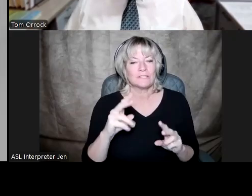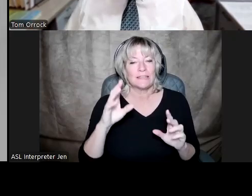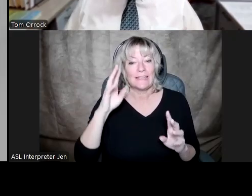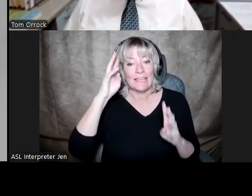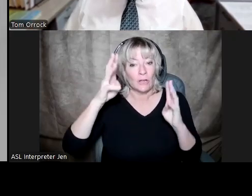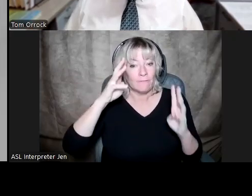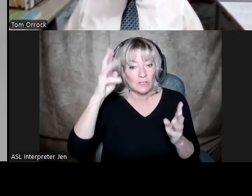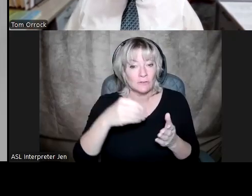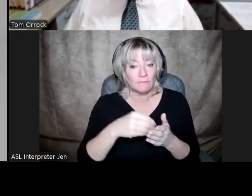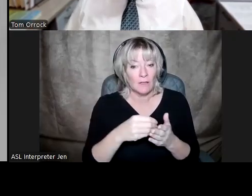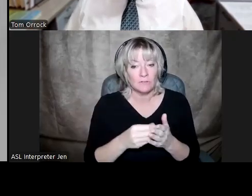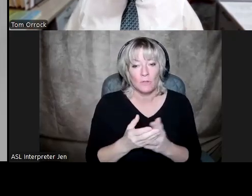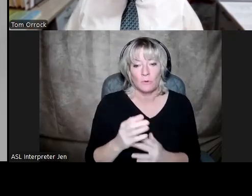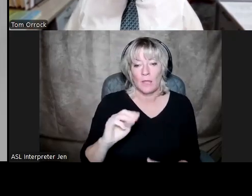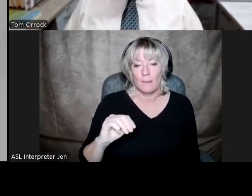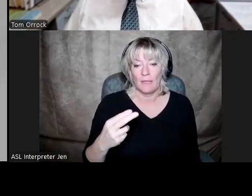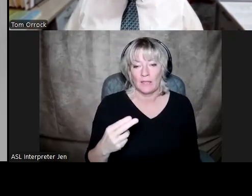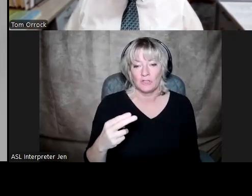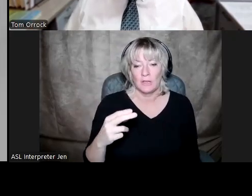funds through MHSA,